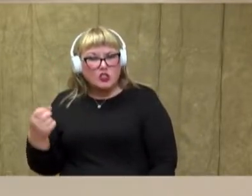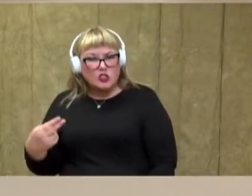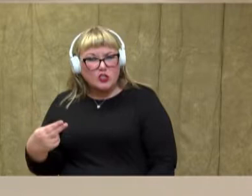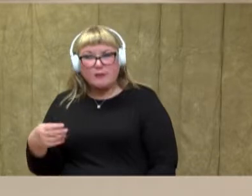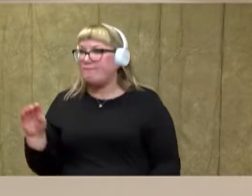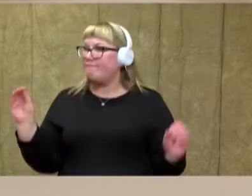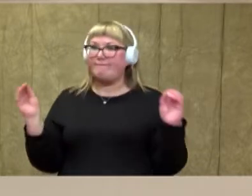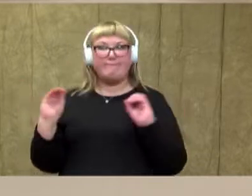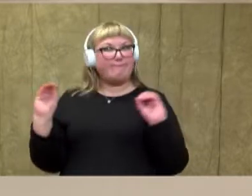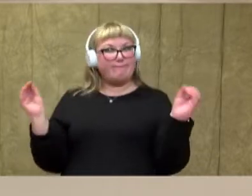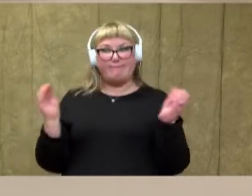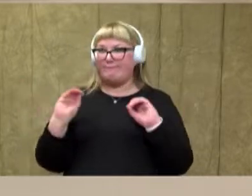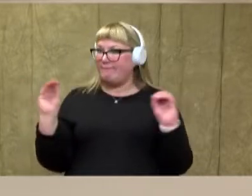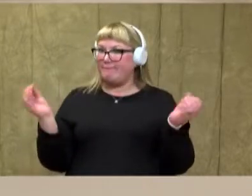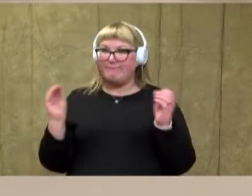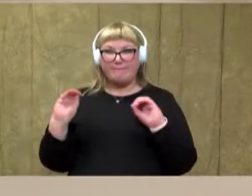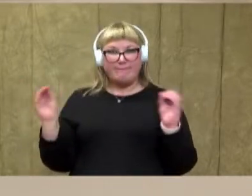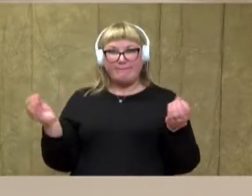Had.